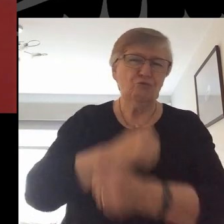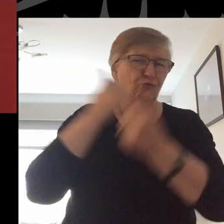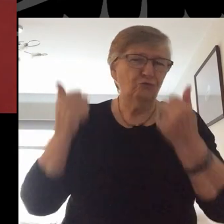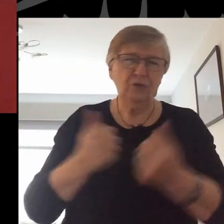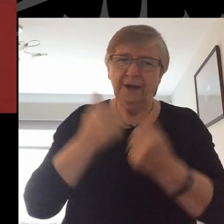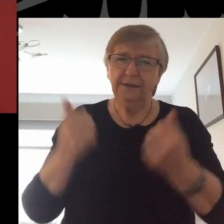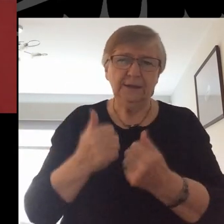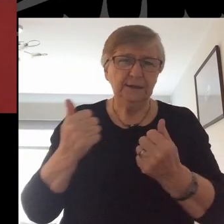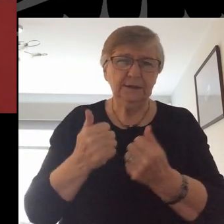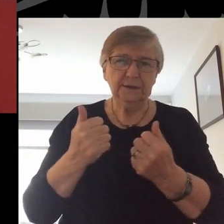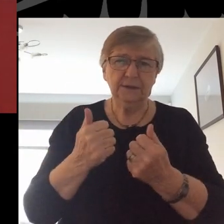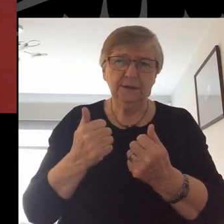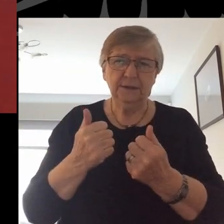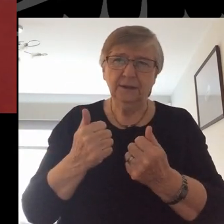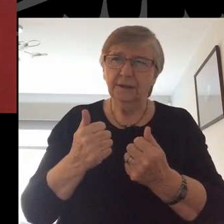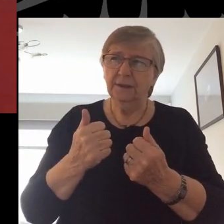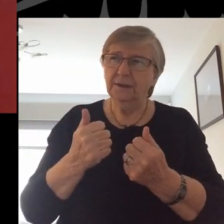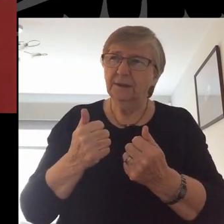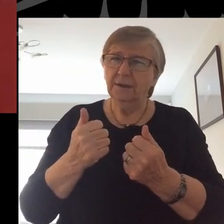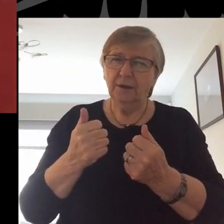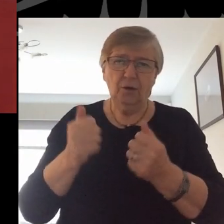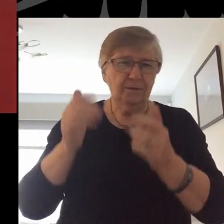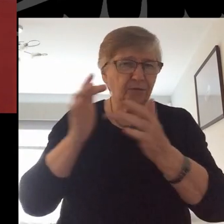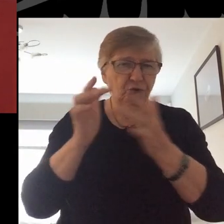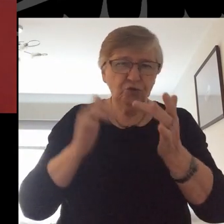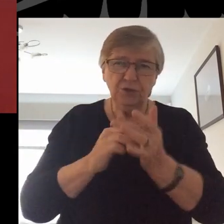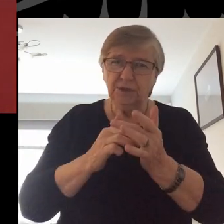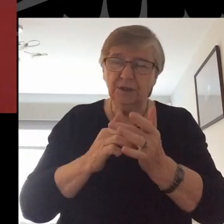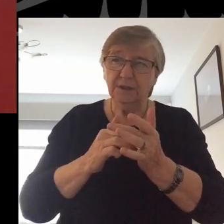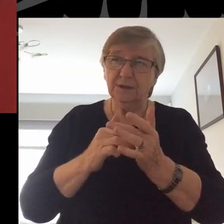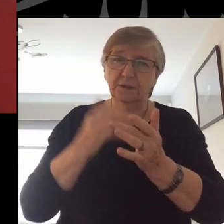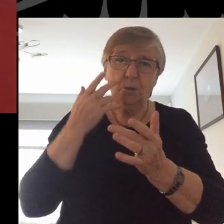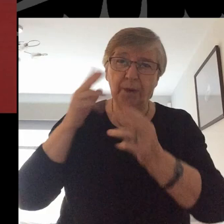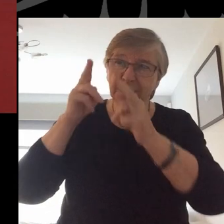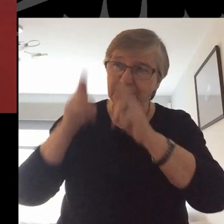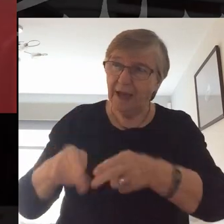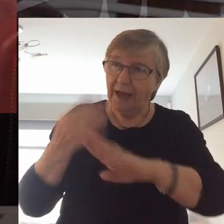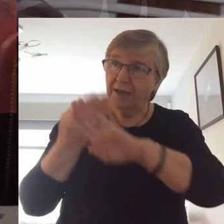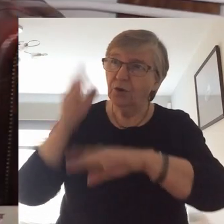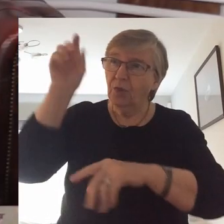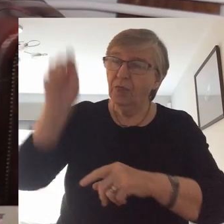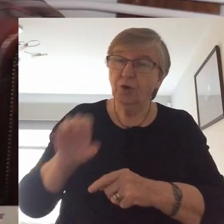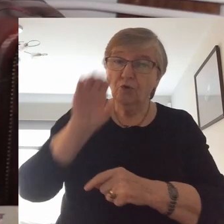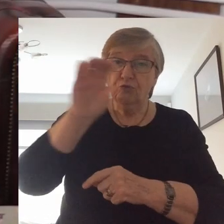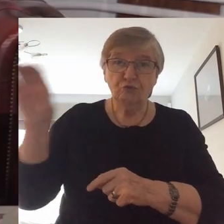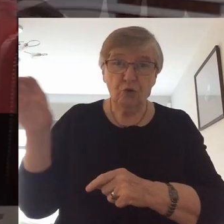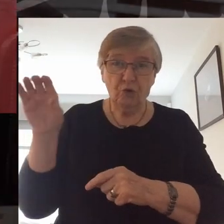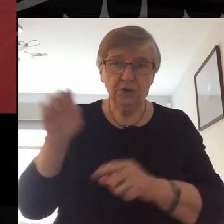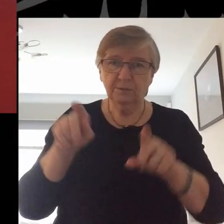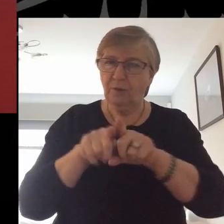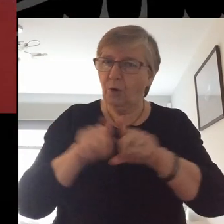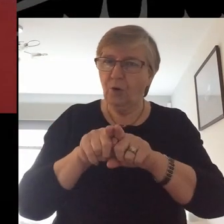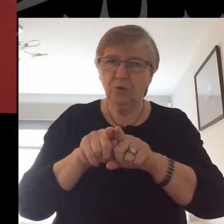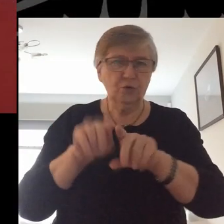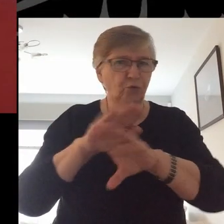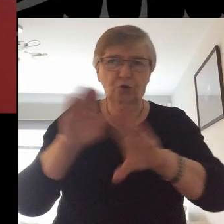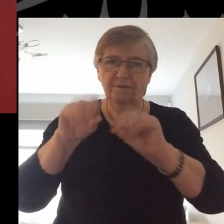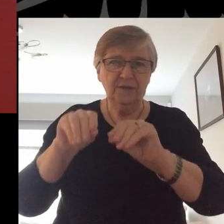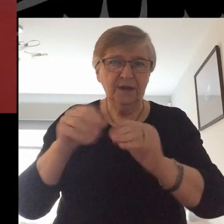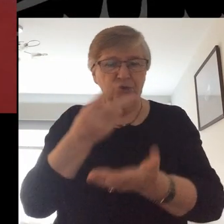of the greatness, of the Jesus not just dying for us on the cross, but rising from the dead.